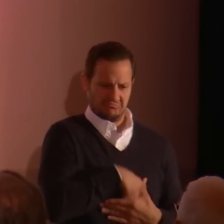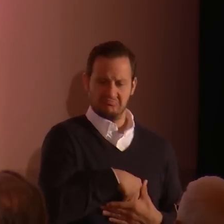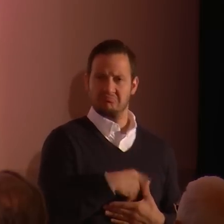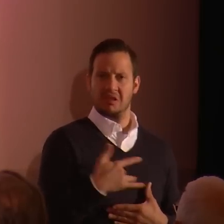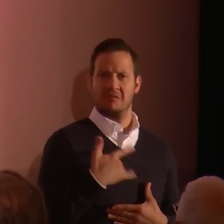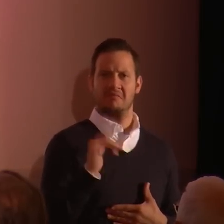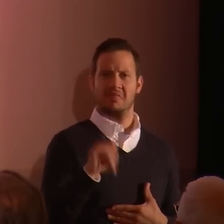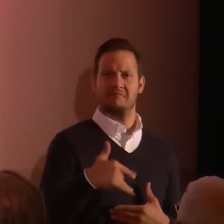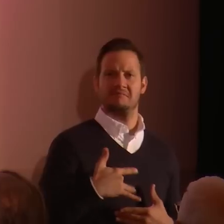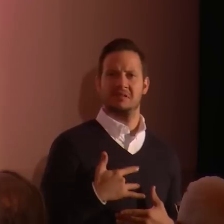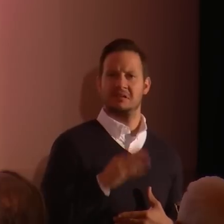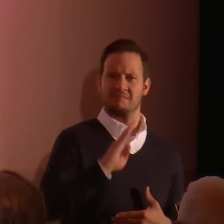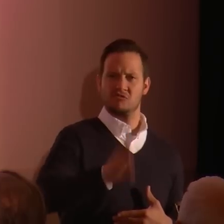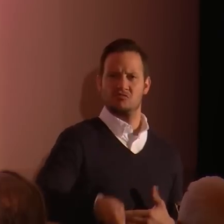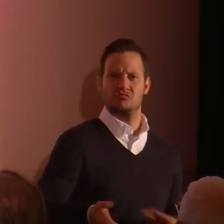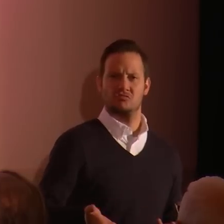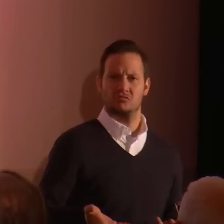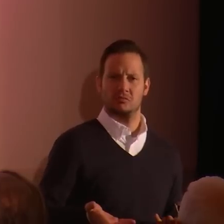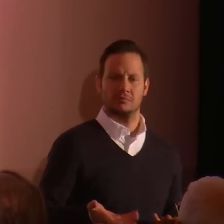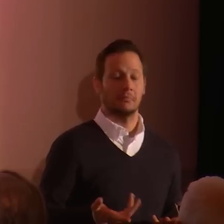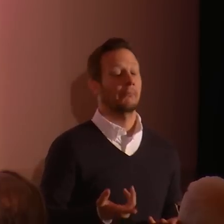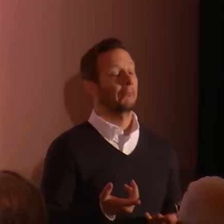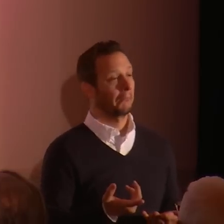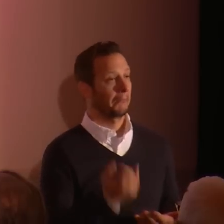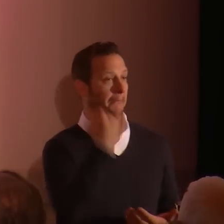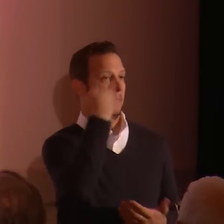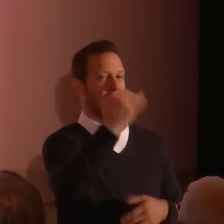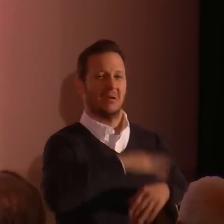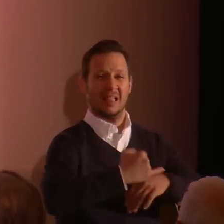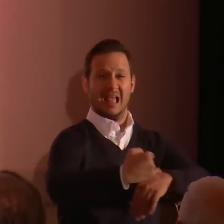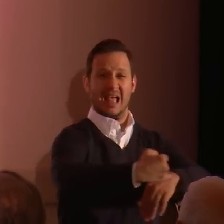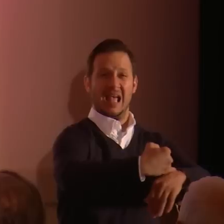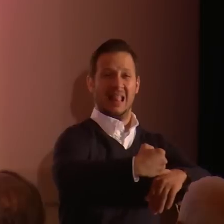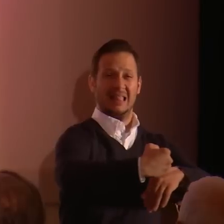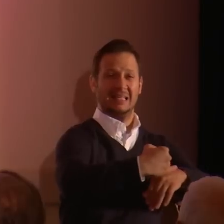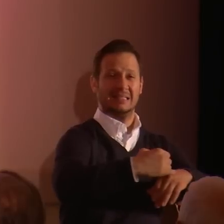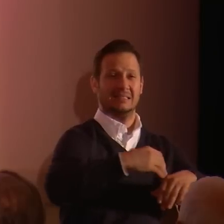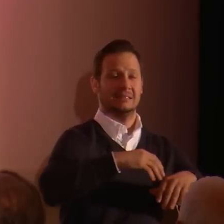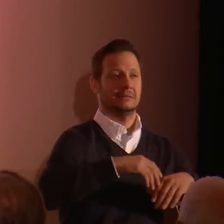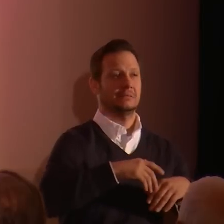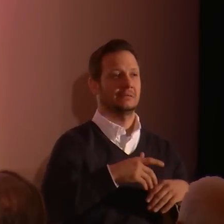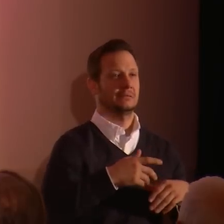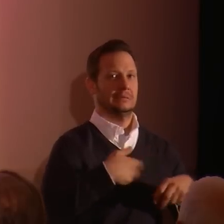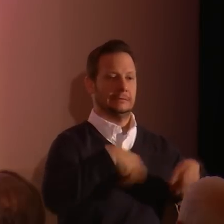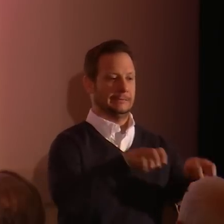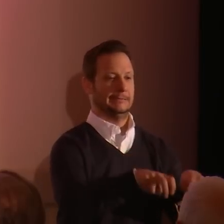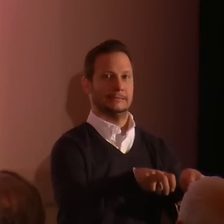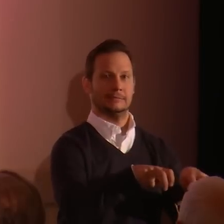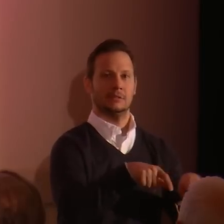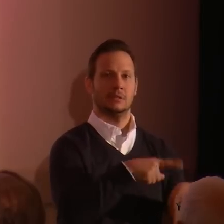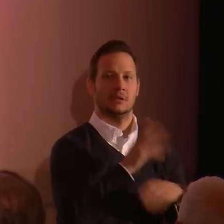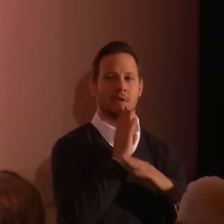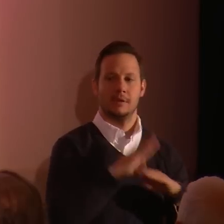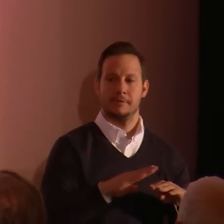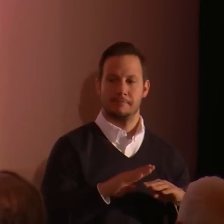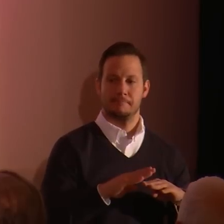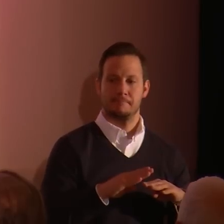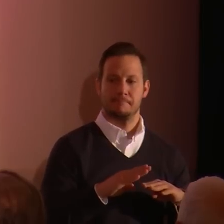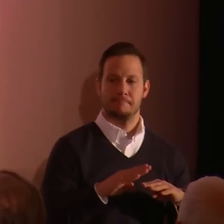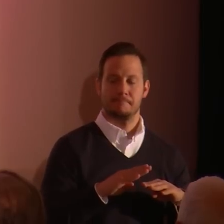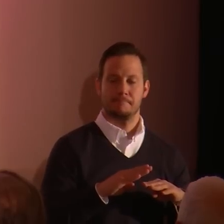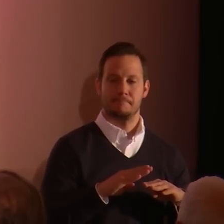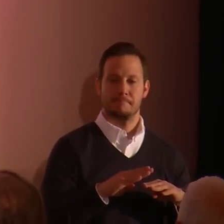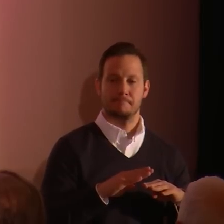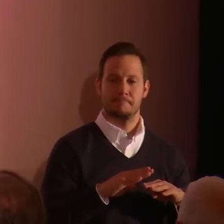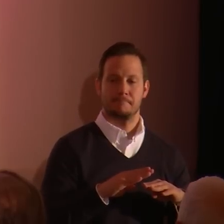belief. Now, you can imagine out there on the island that there was a small moment of silence before she responded. And during